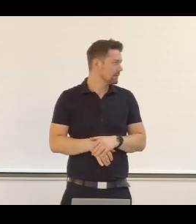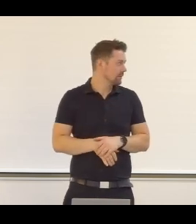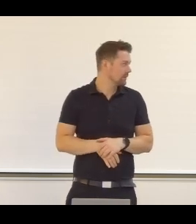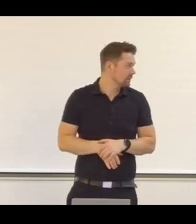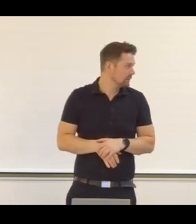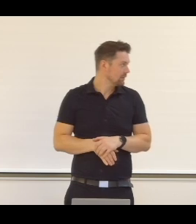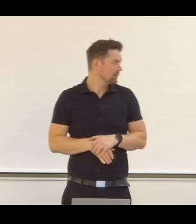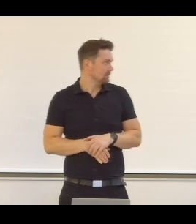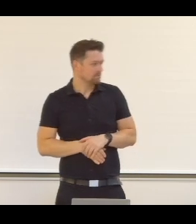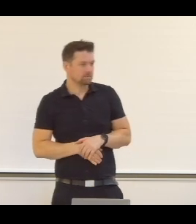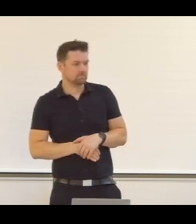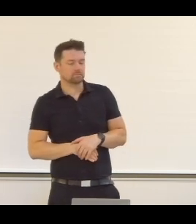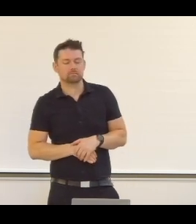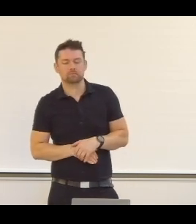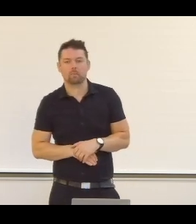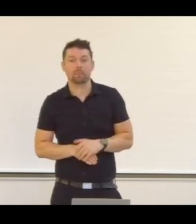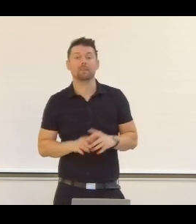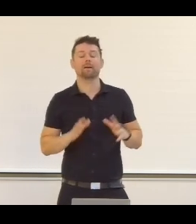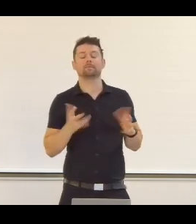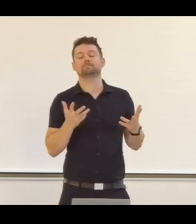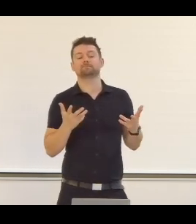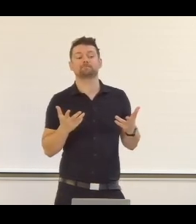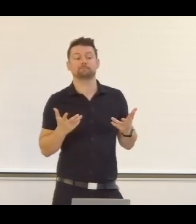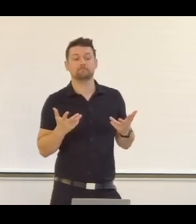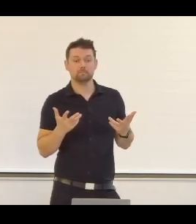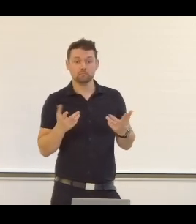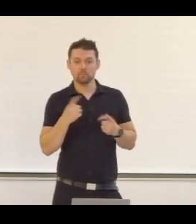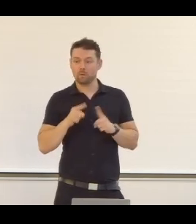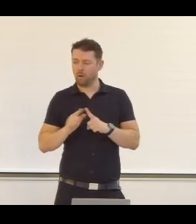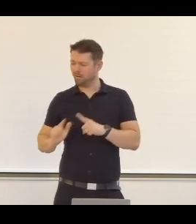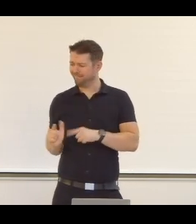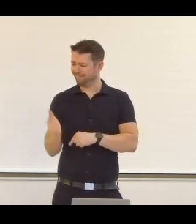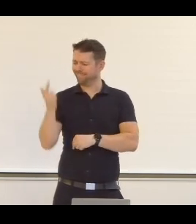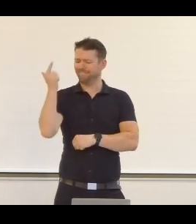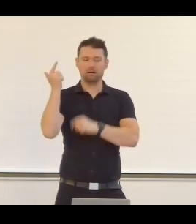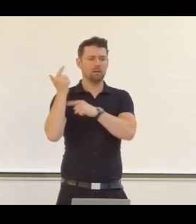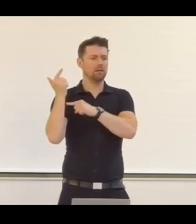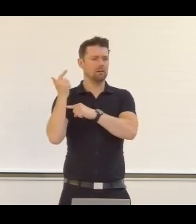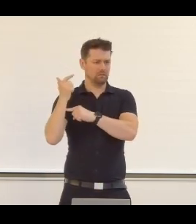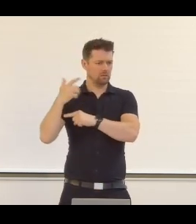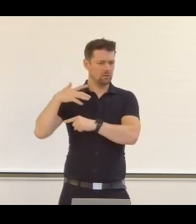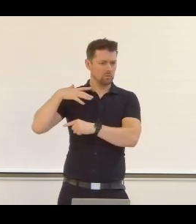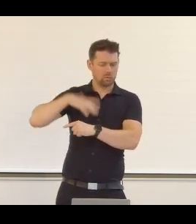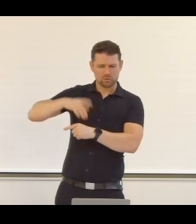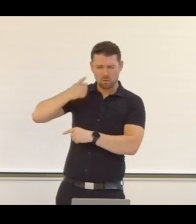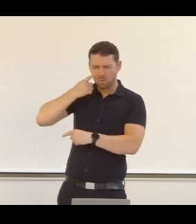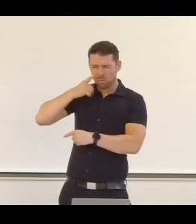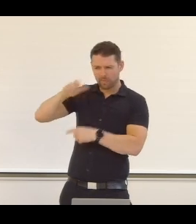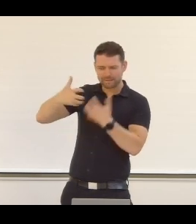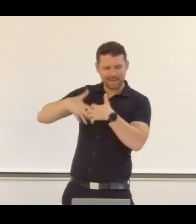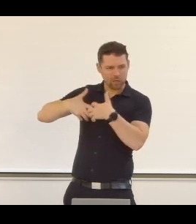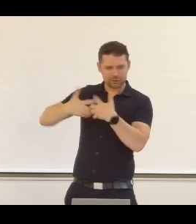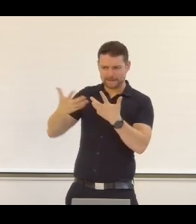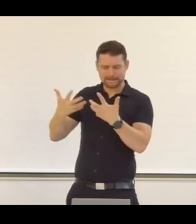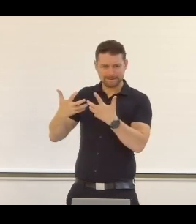always part of everything. We know that. So those spaceships, we really want to look at the technology gaps that